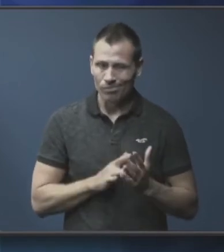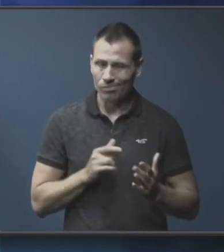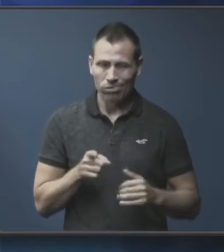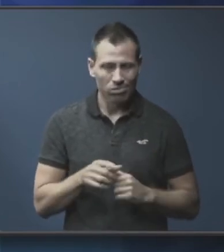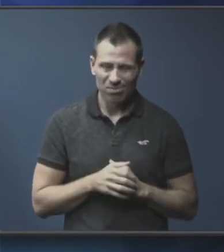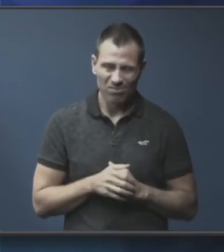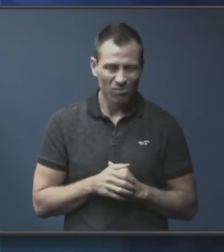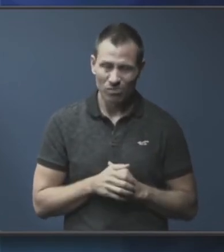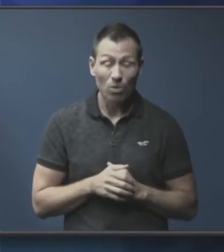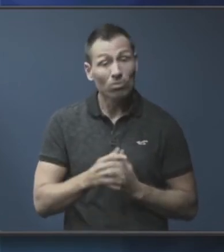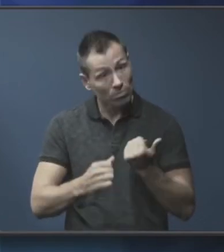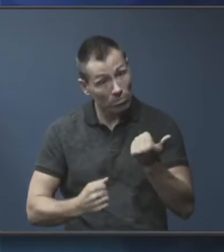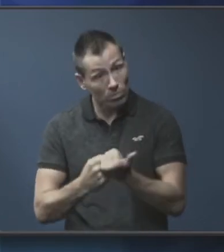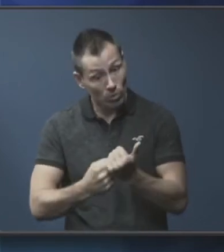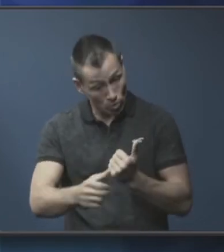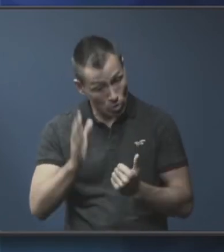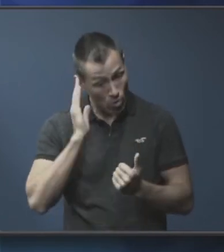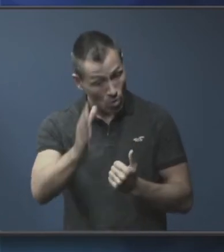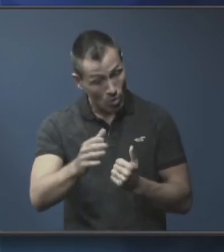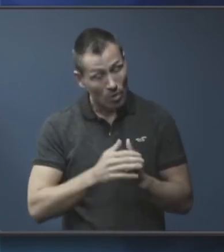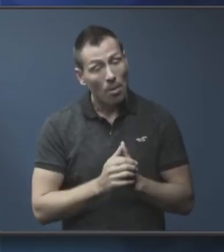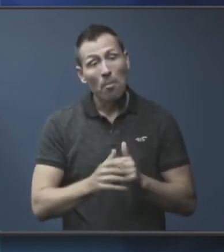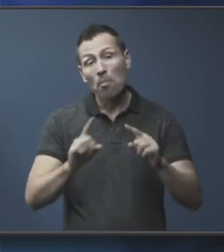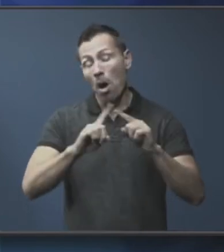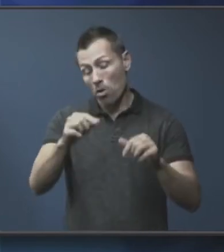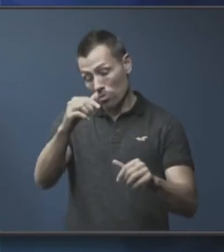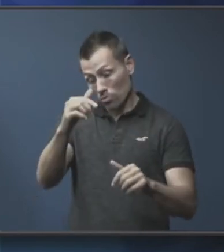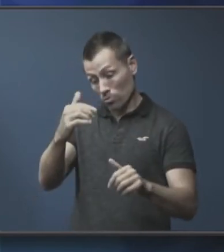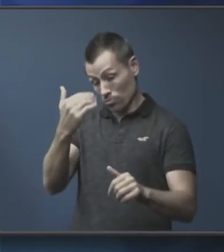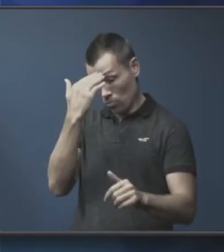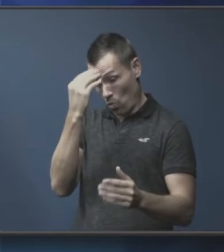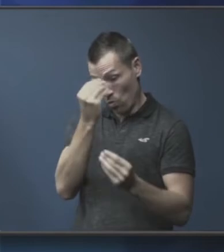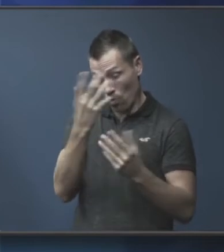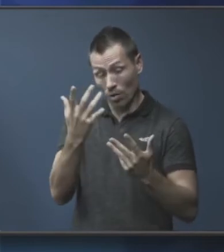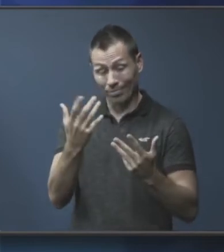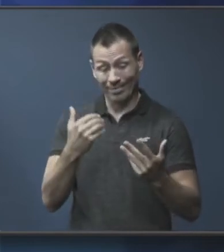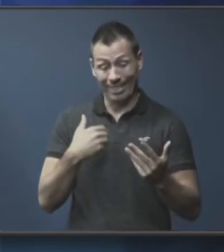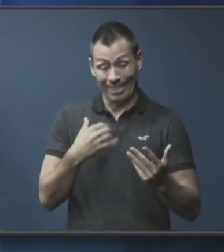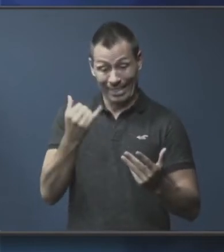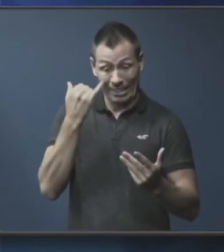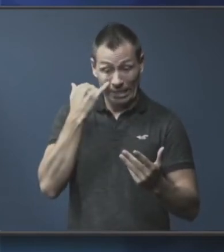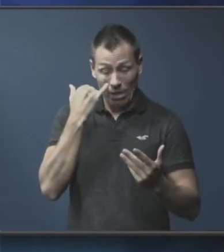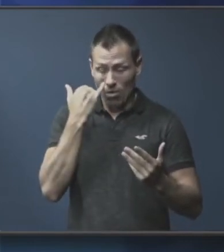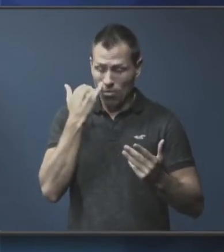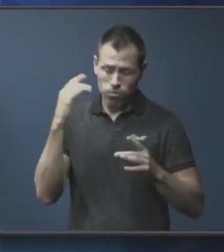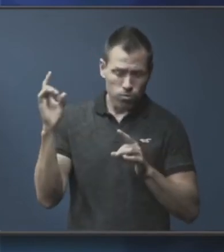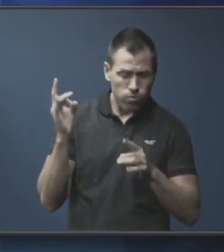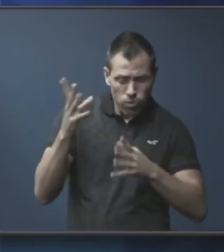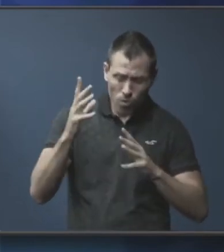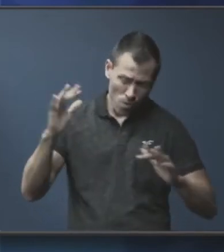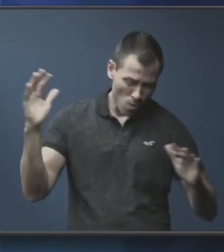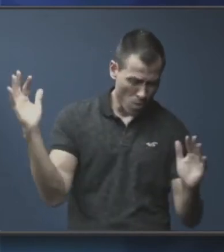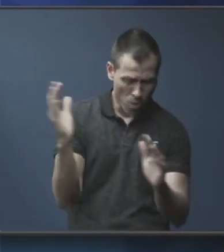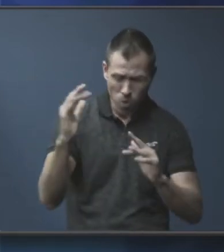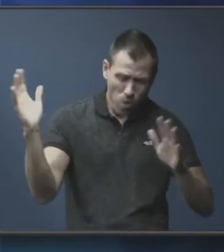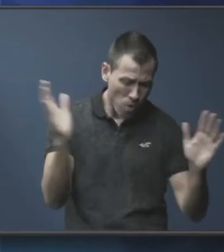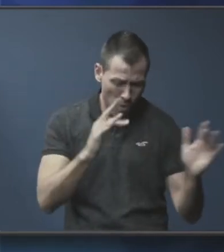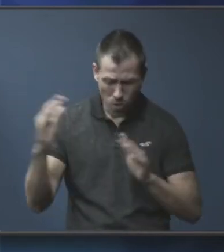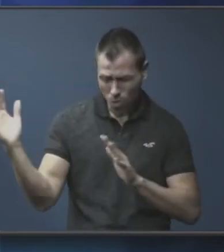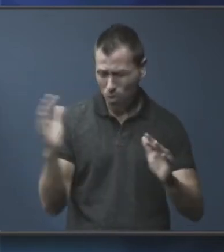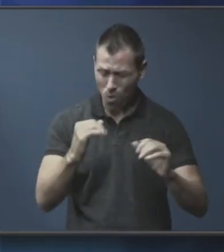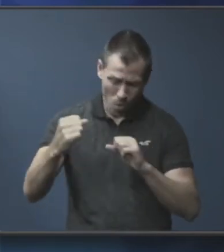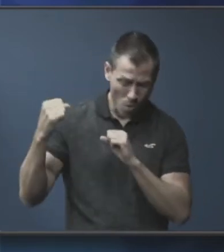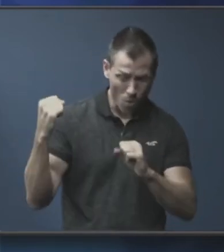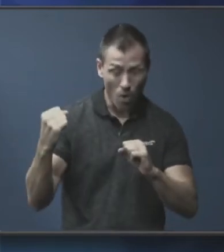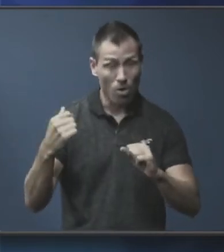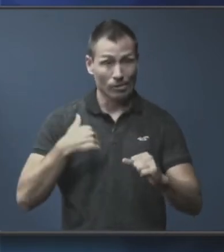will respond as long as the weather permits in a timely manner. We will respond, but we have to make sure that the deputies